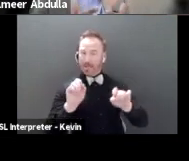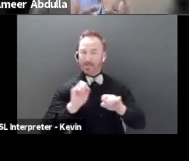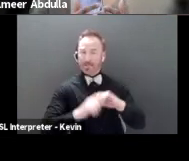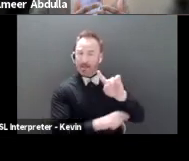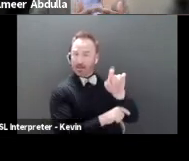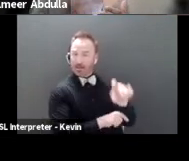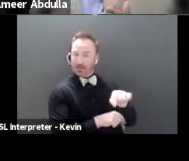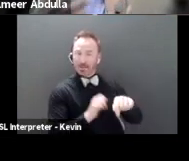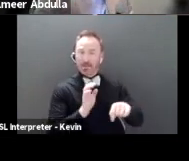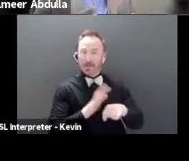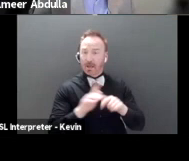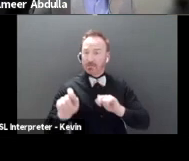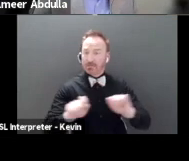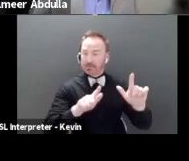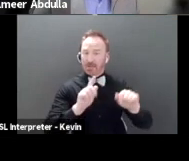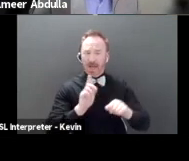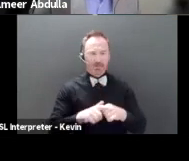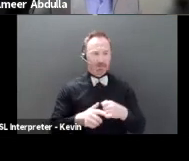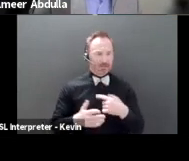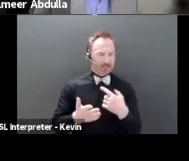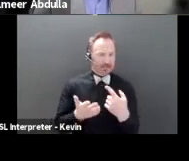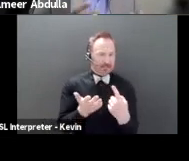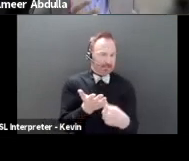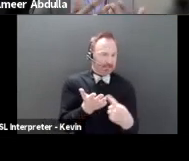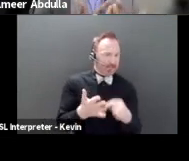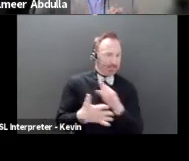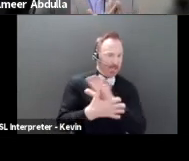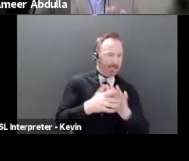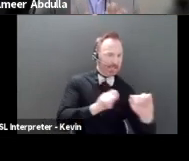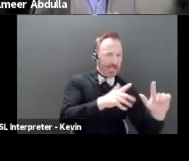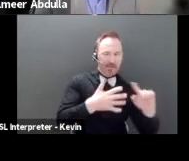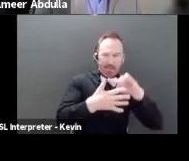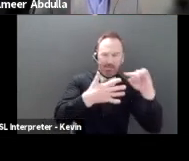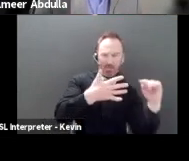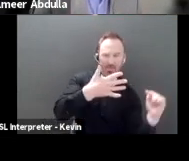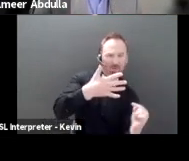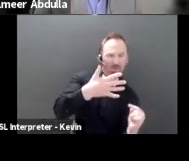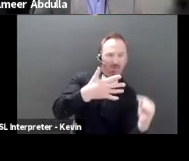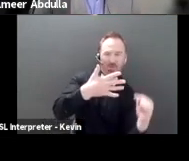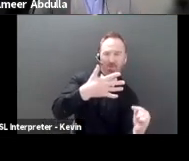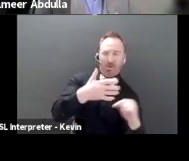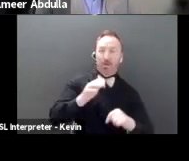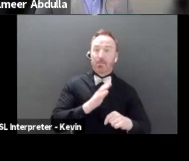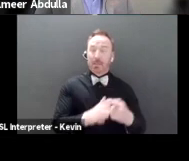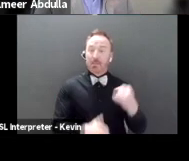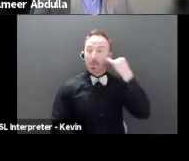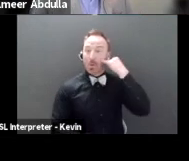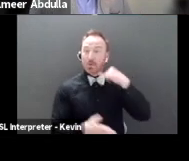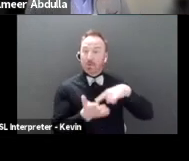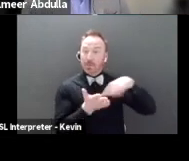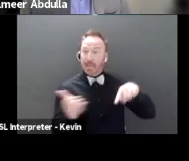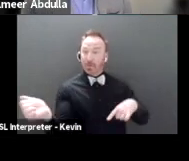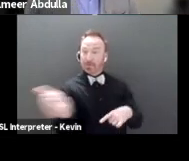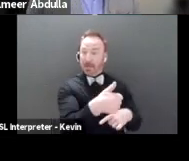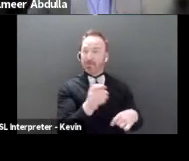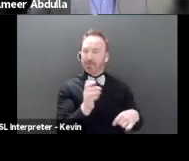about, or I'll talk through the last points on my slide, and there are significant advantages when you pay yourself.